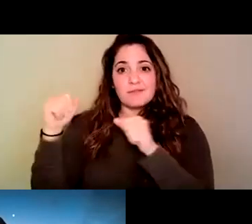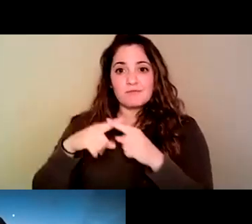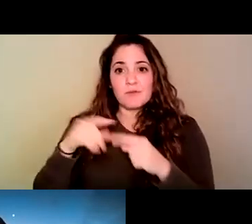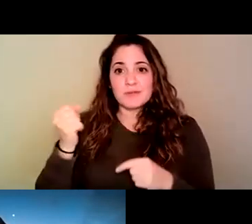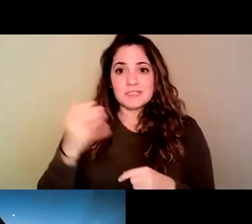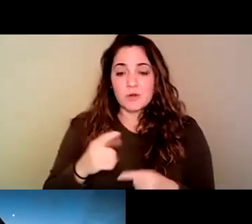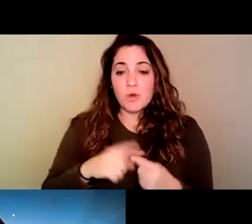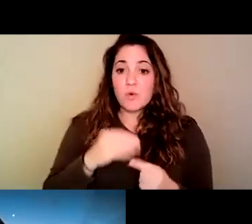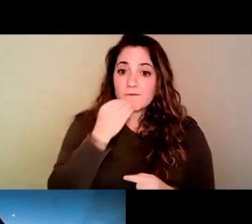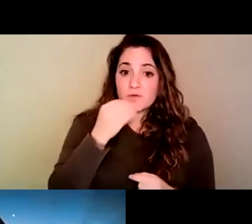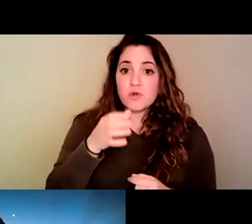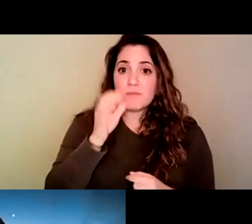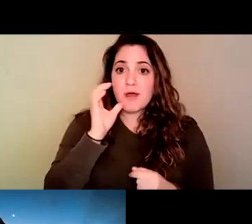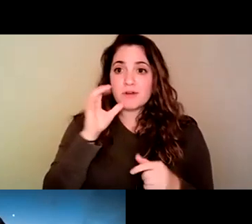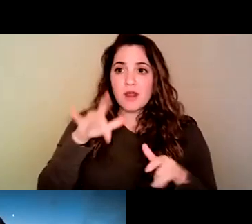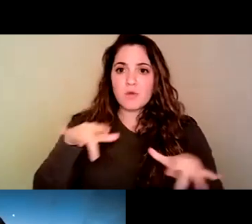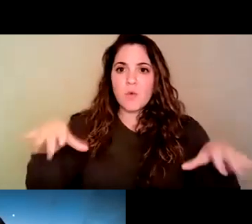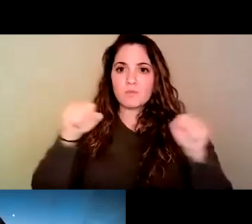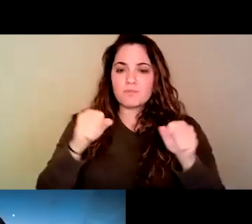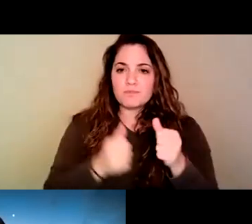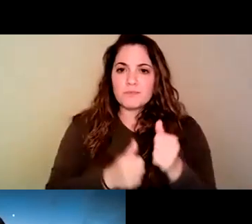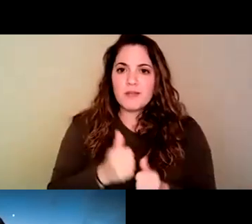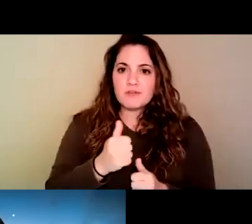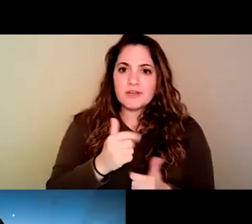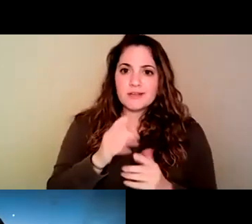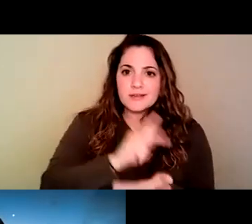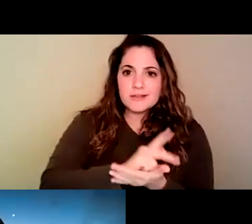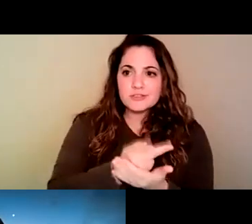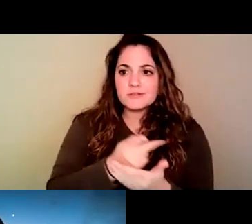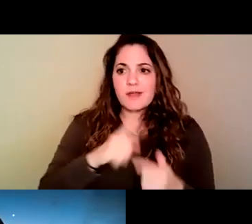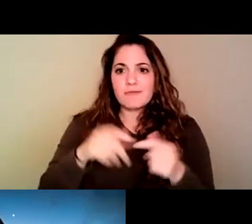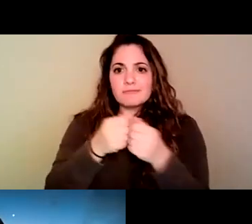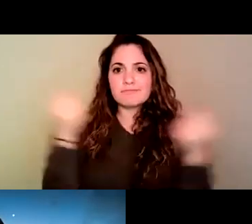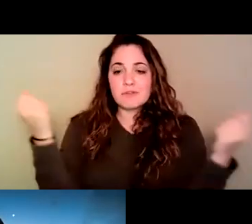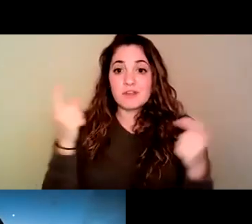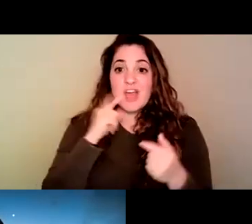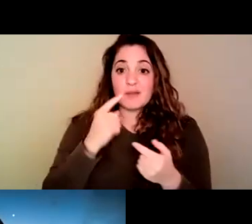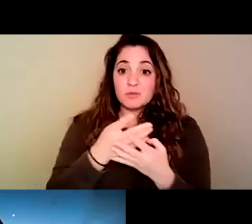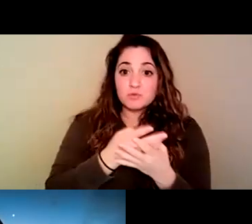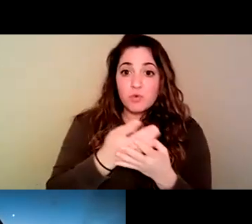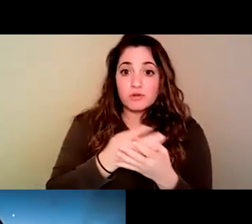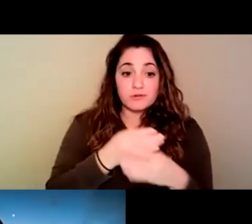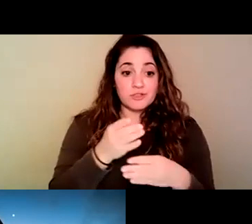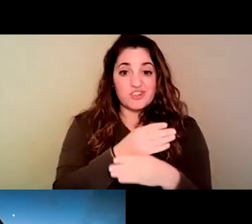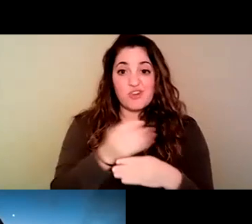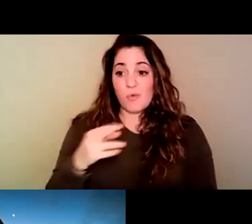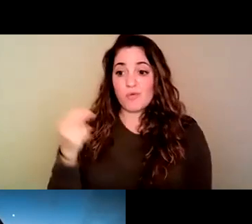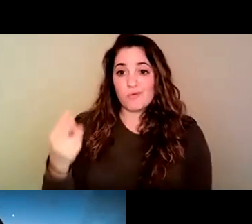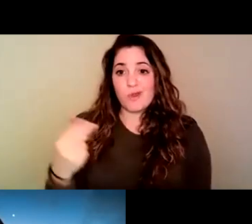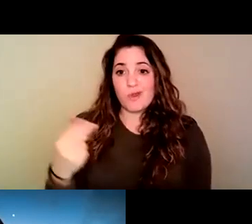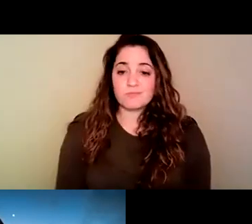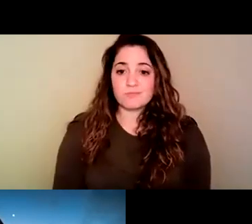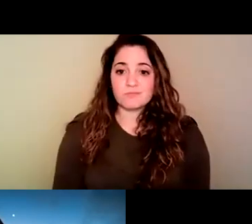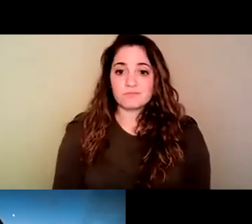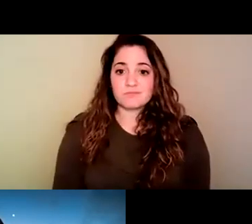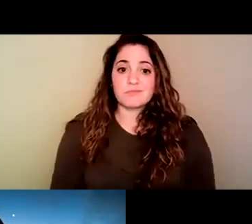gathered from every kitchen, every pantry, every location, sorted, shared, or discarded.